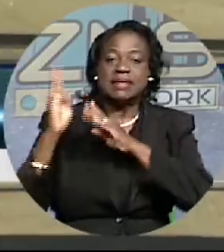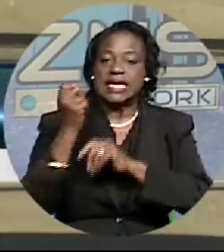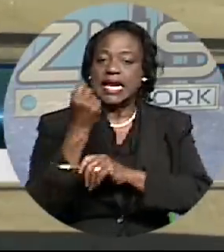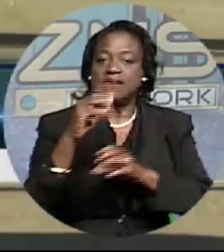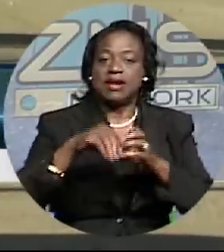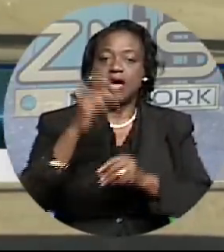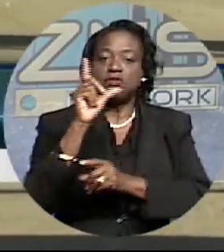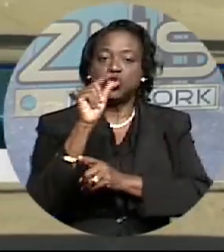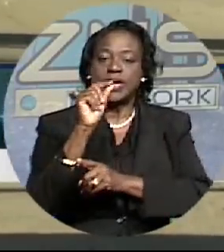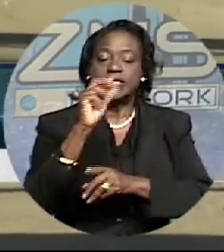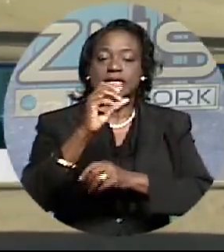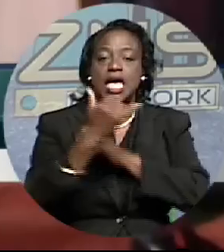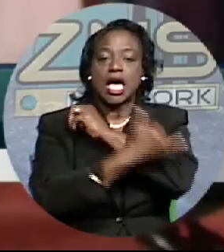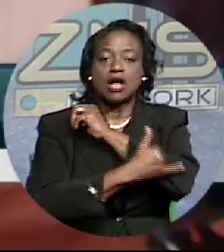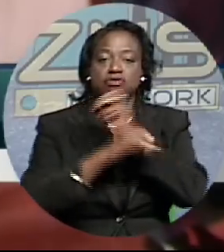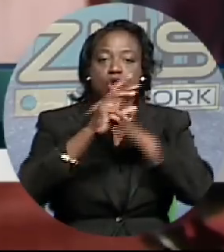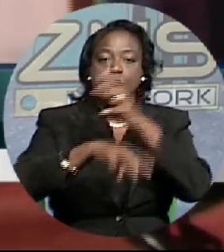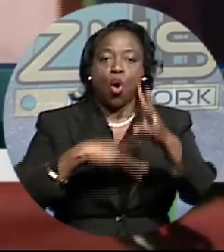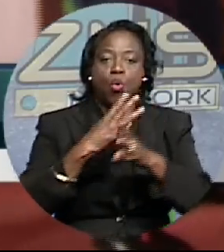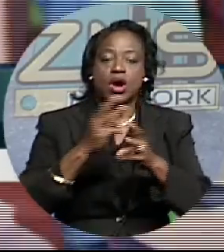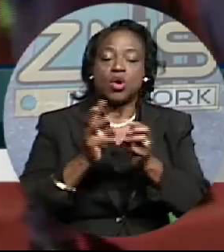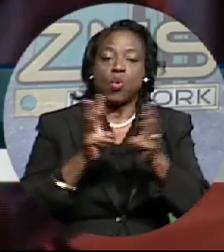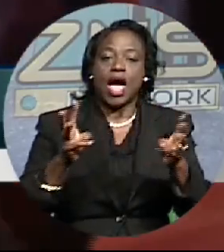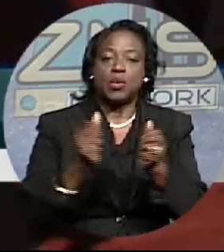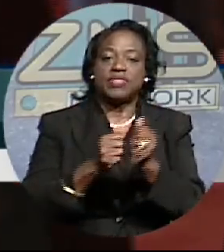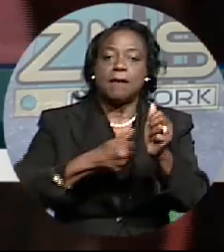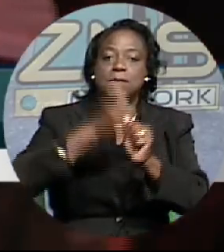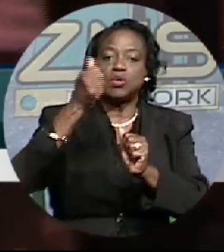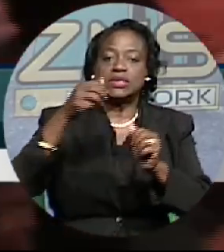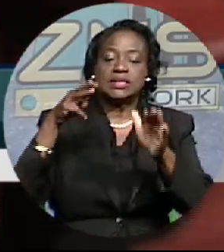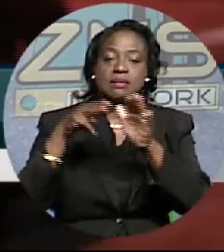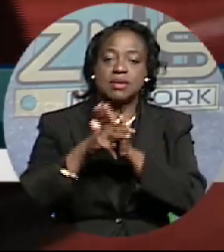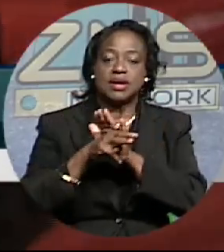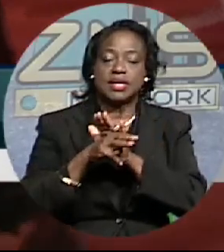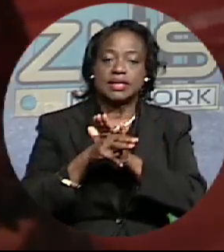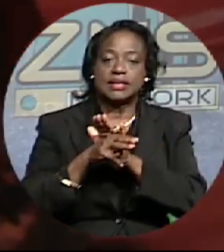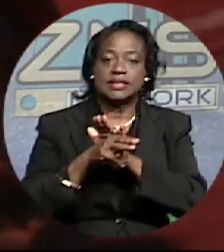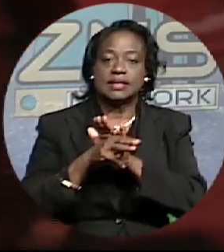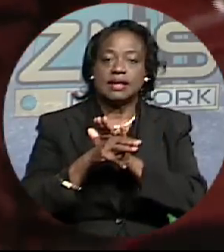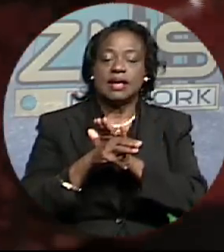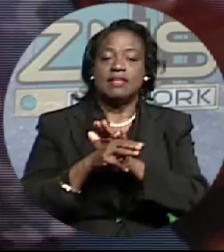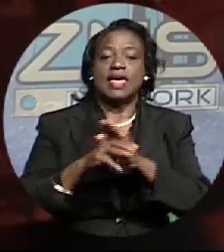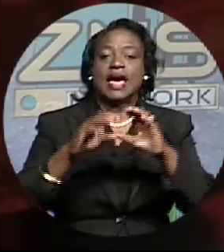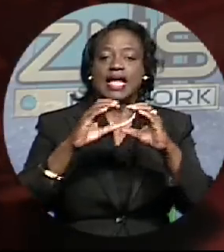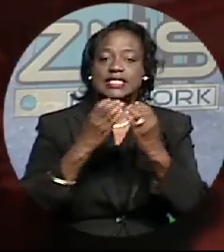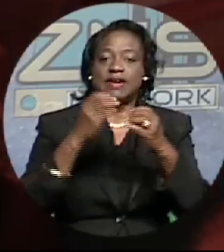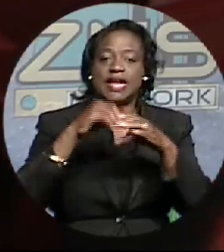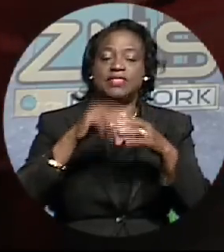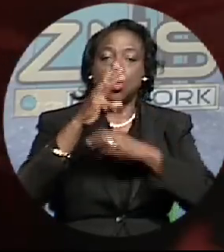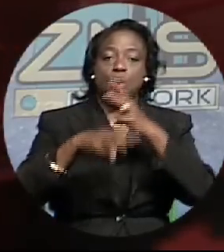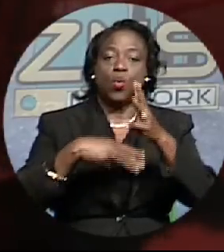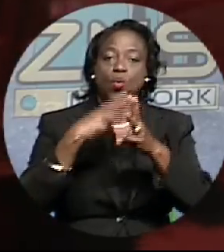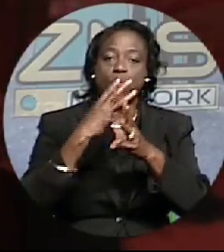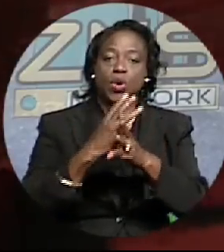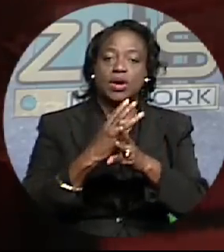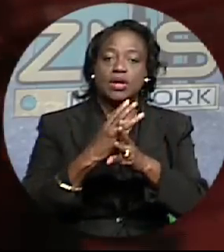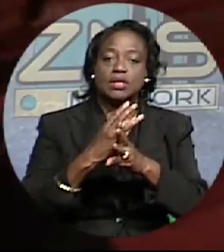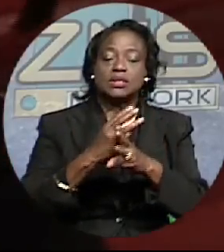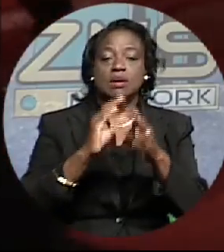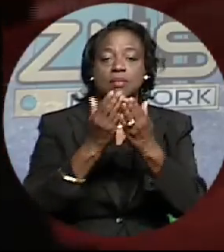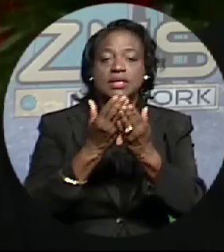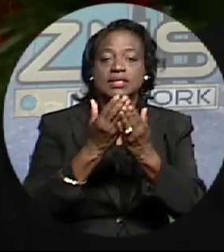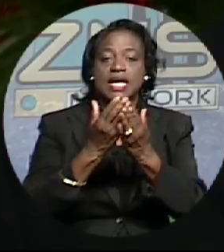countries worldwide with the most homicides, the Bahamas must avoid being classified in world journals as a crime-ridden